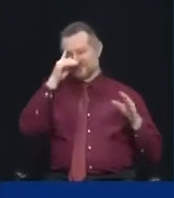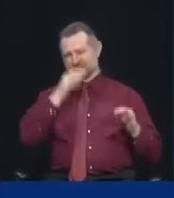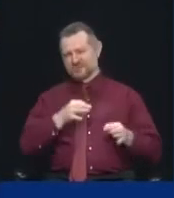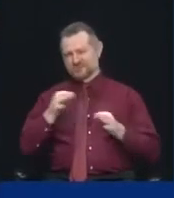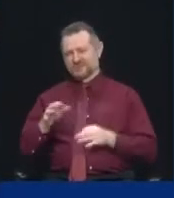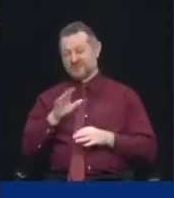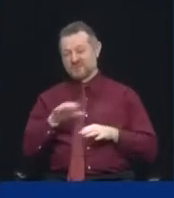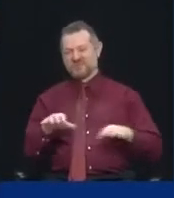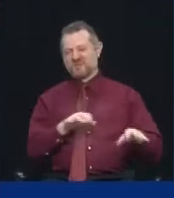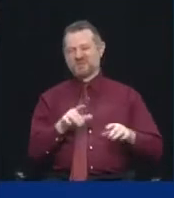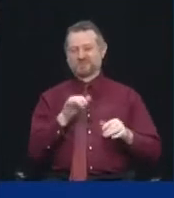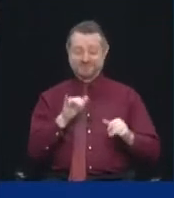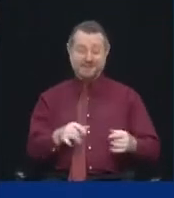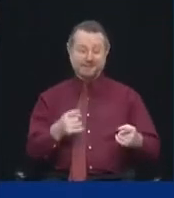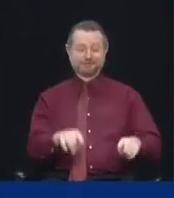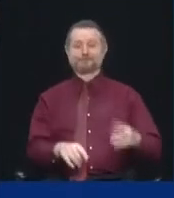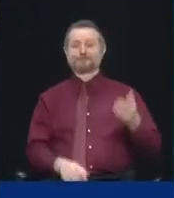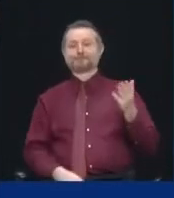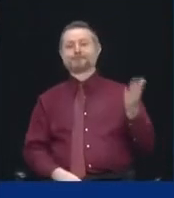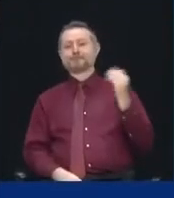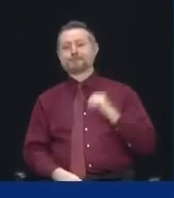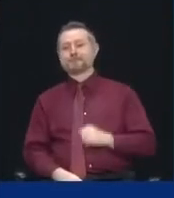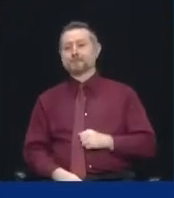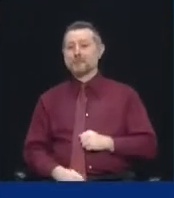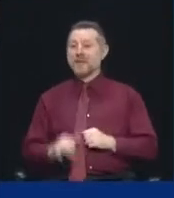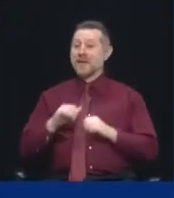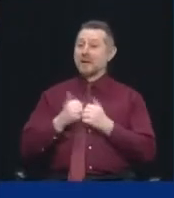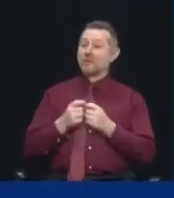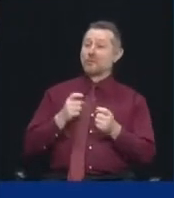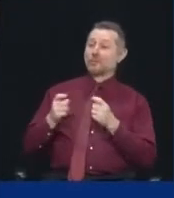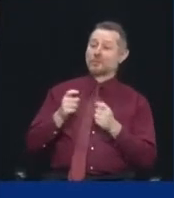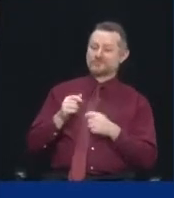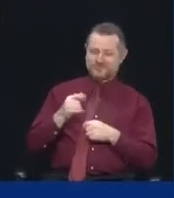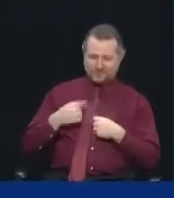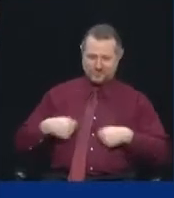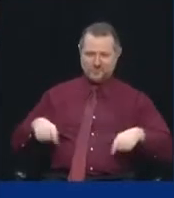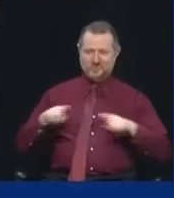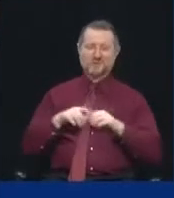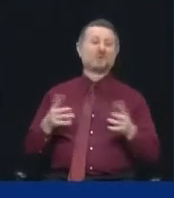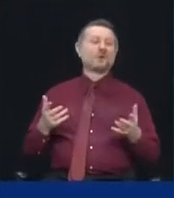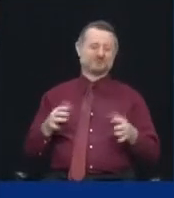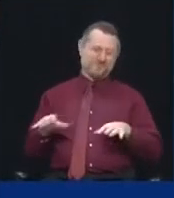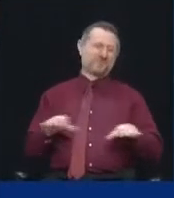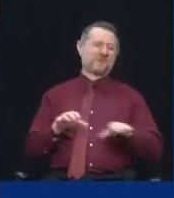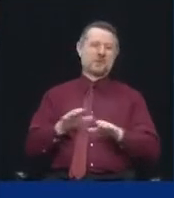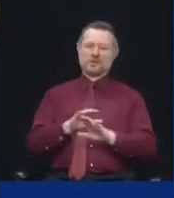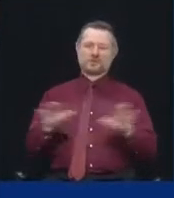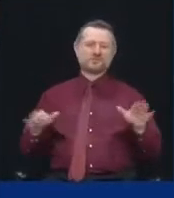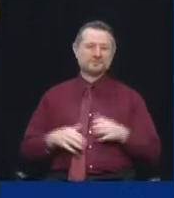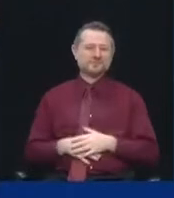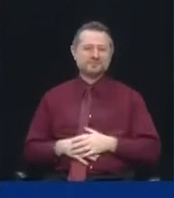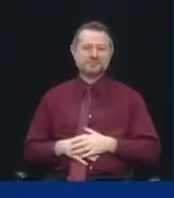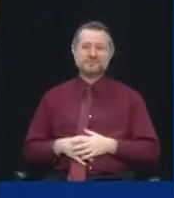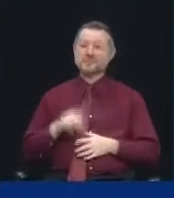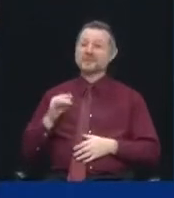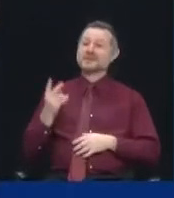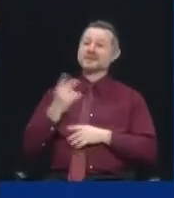area. We control the positivity rate, nobody else. The 7-day statewide average